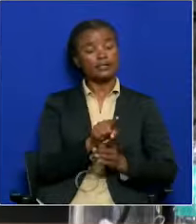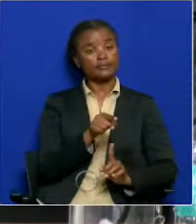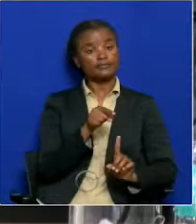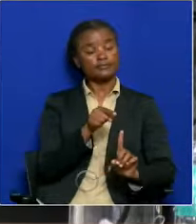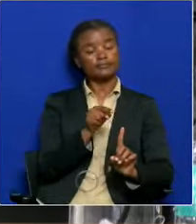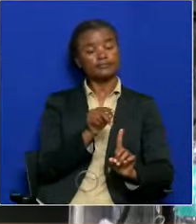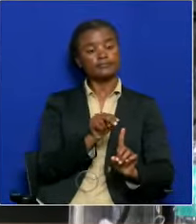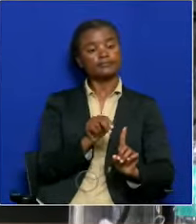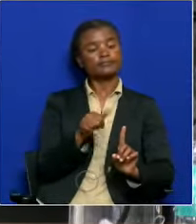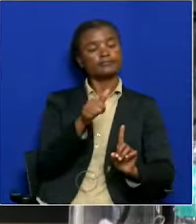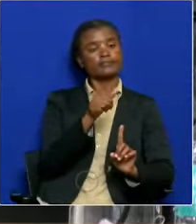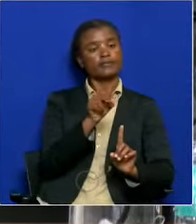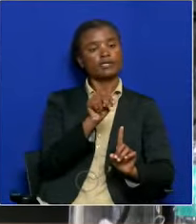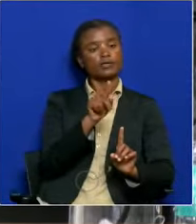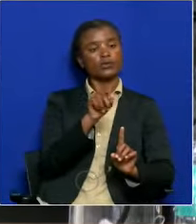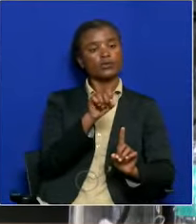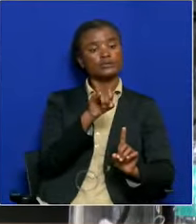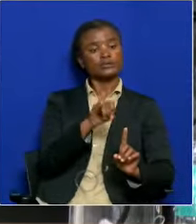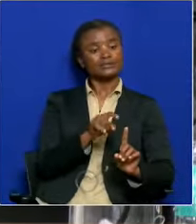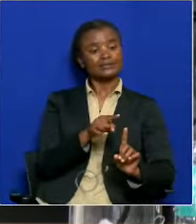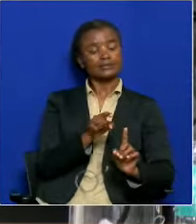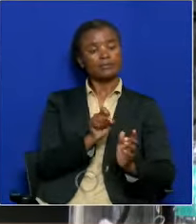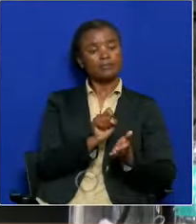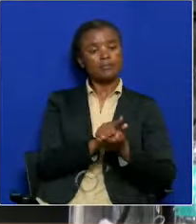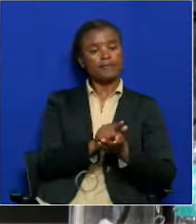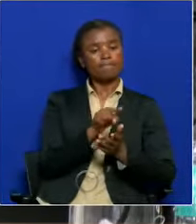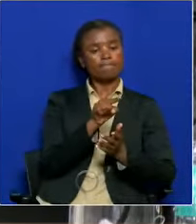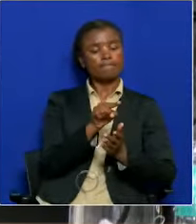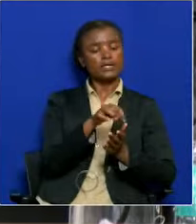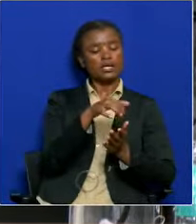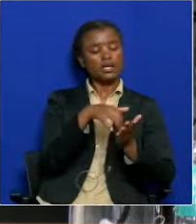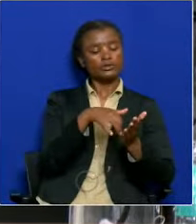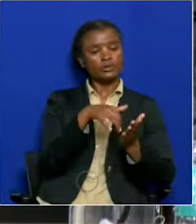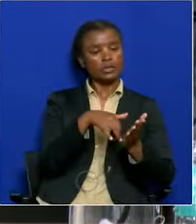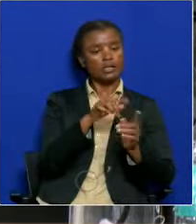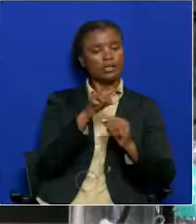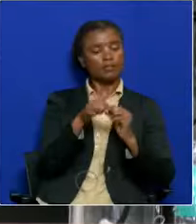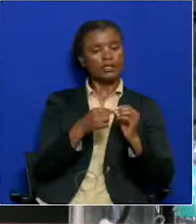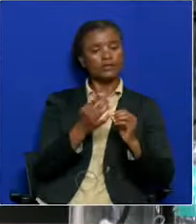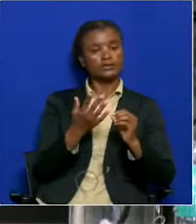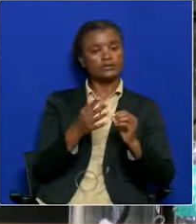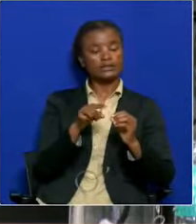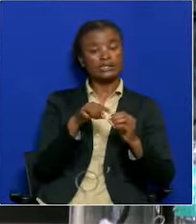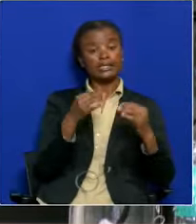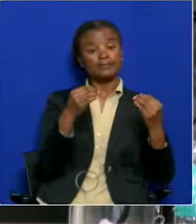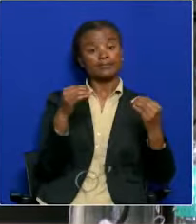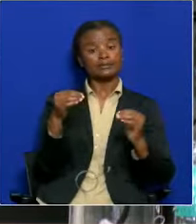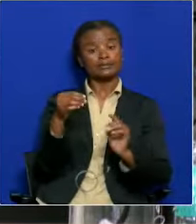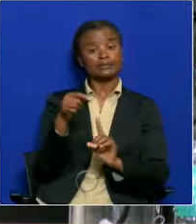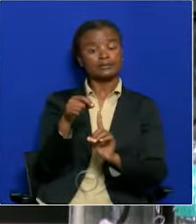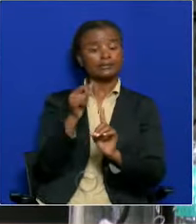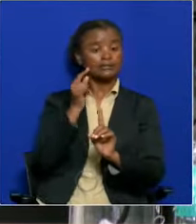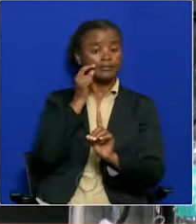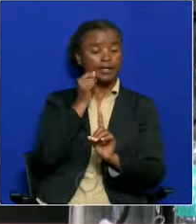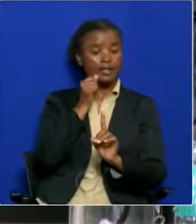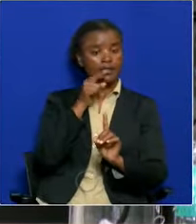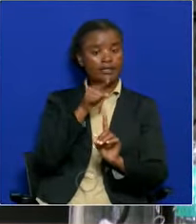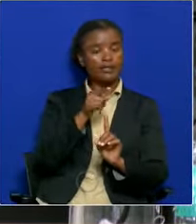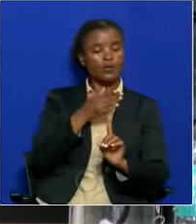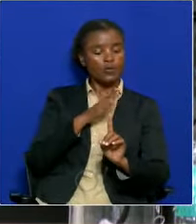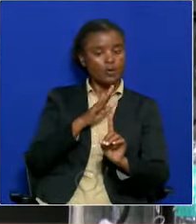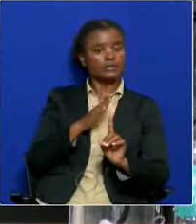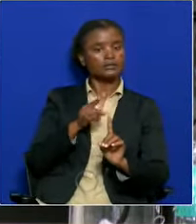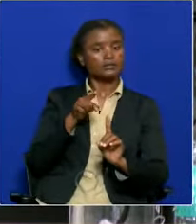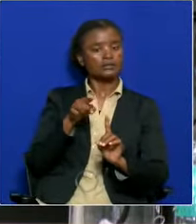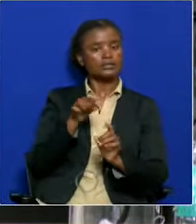an article related to a businessman seeking a warrant of arrest for Mr. Kaula. You Yes. see